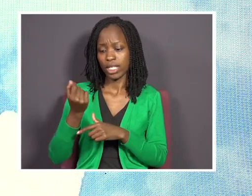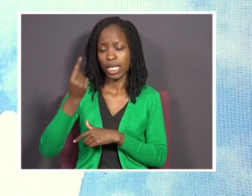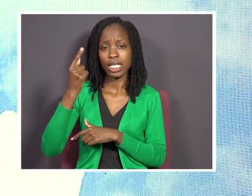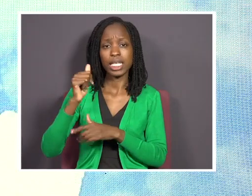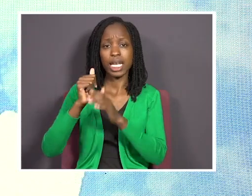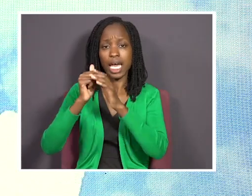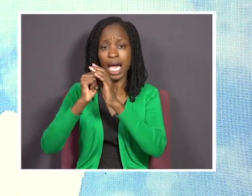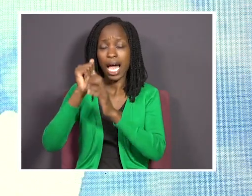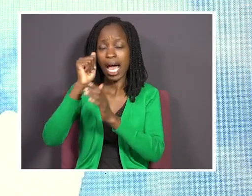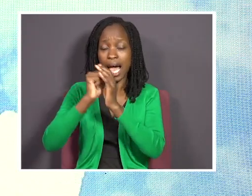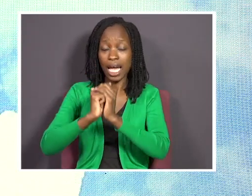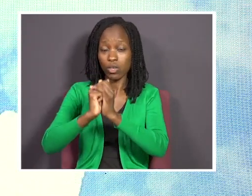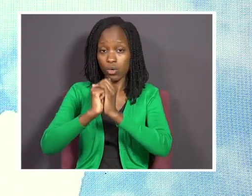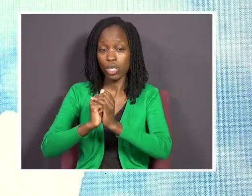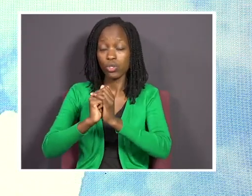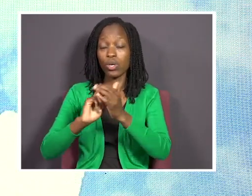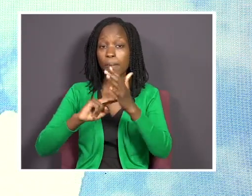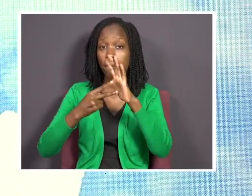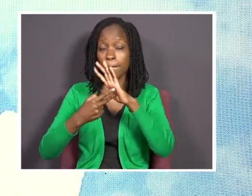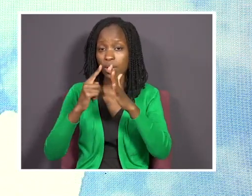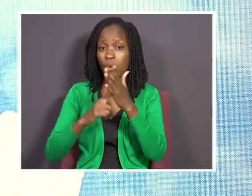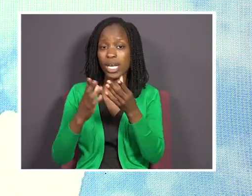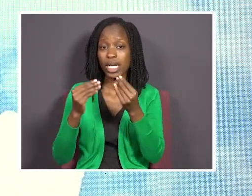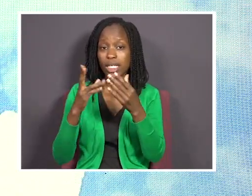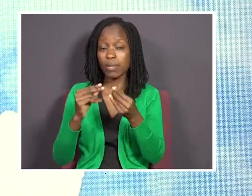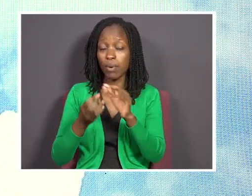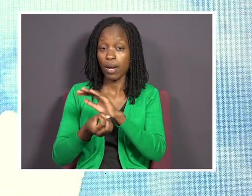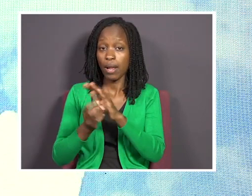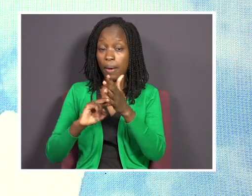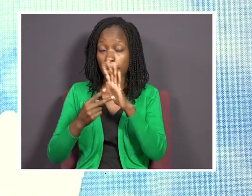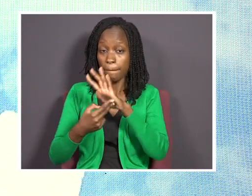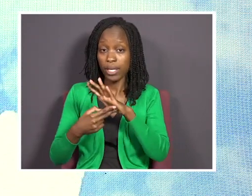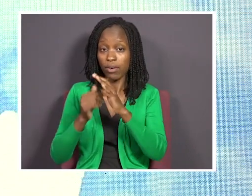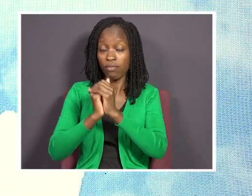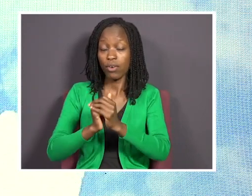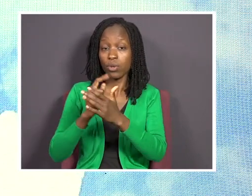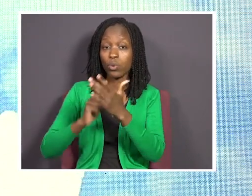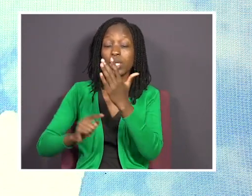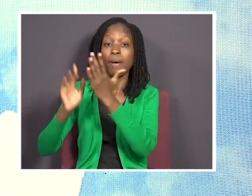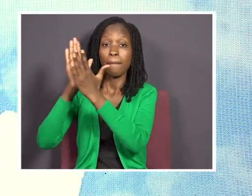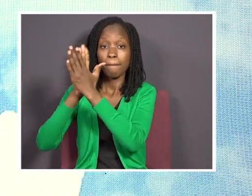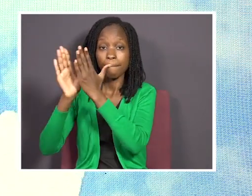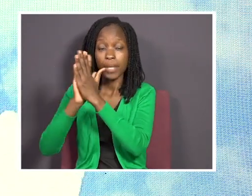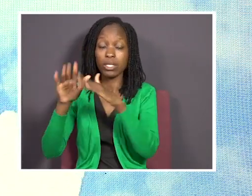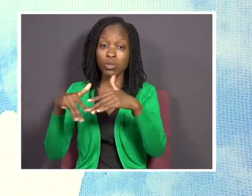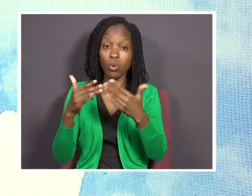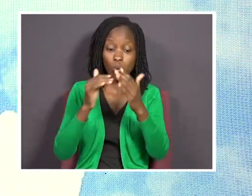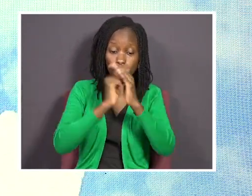adoration. A simple definition of adoration is praise or